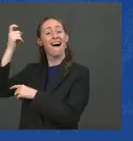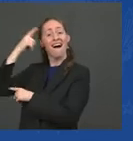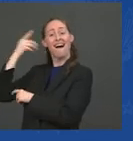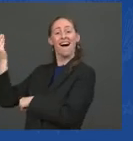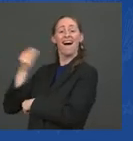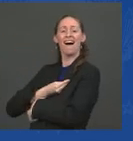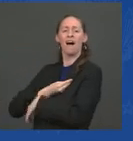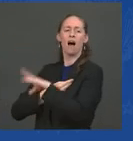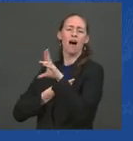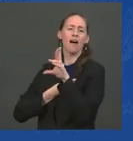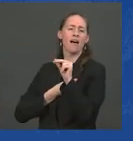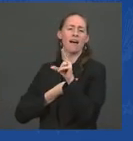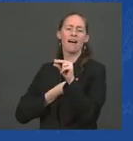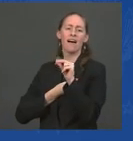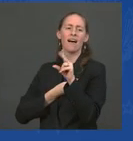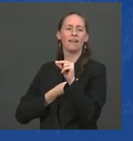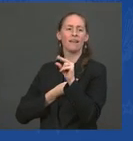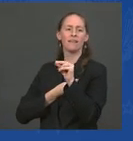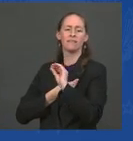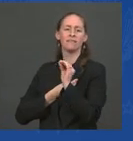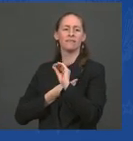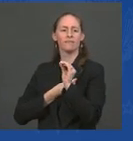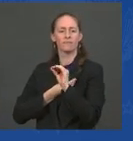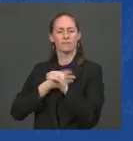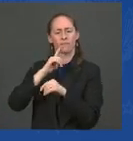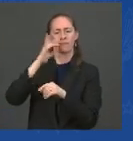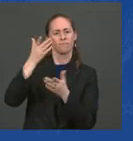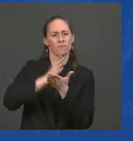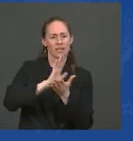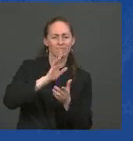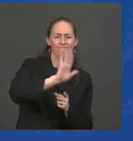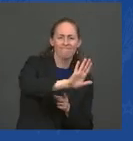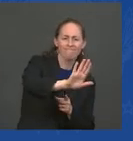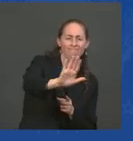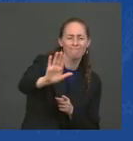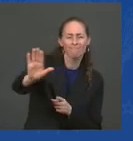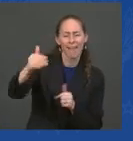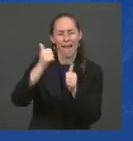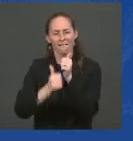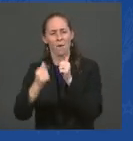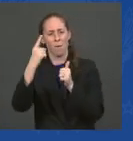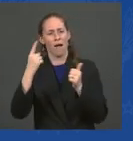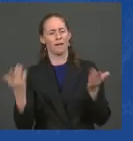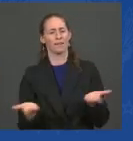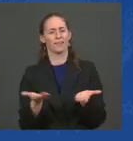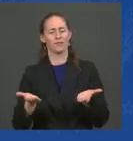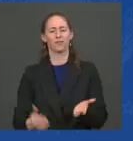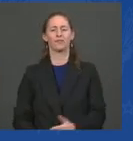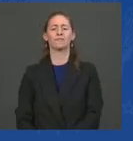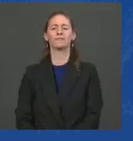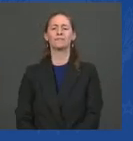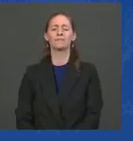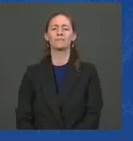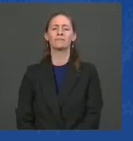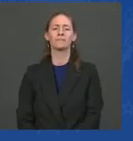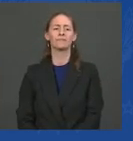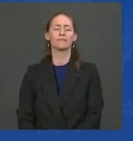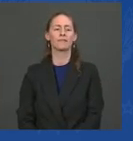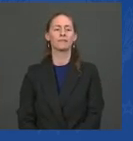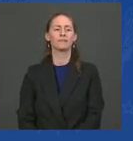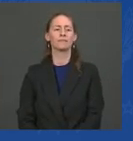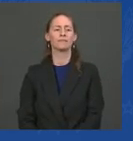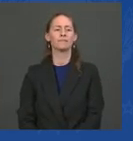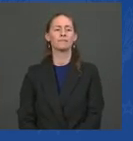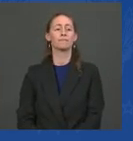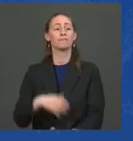exist for every individual, period. Period. And it's the job of government to protect